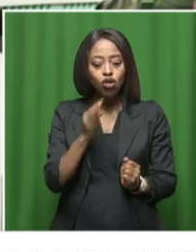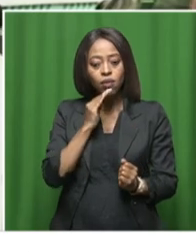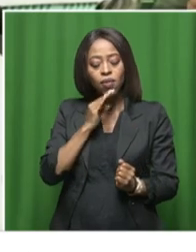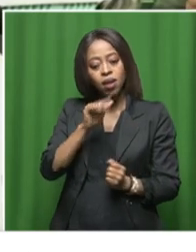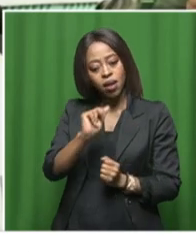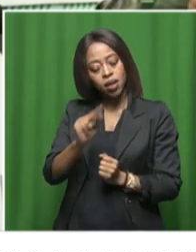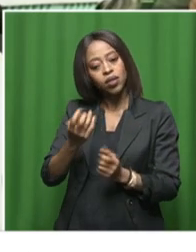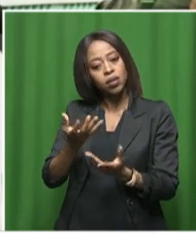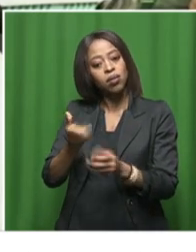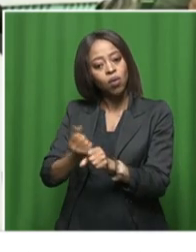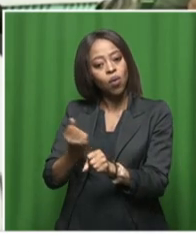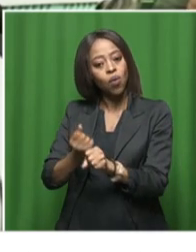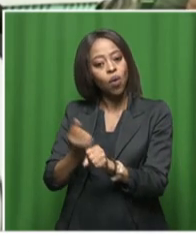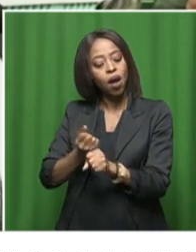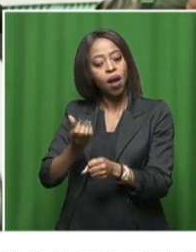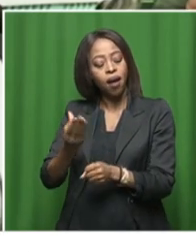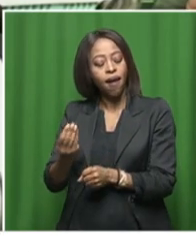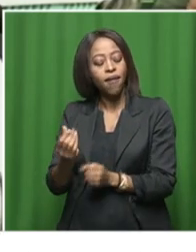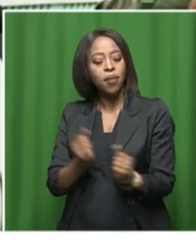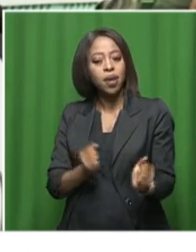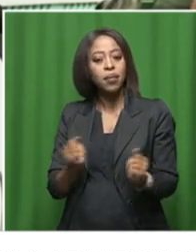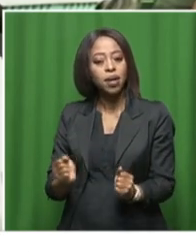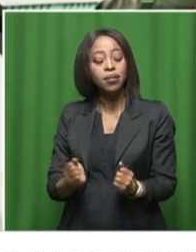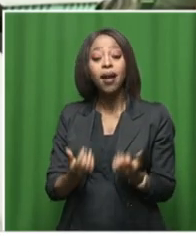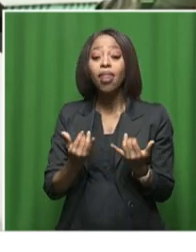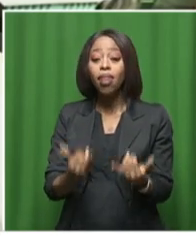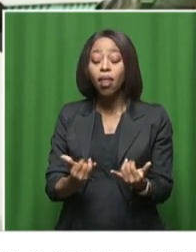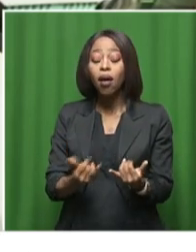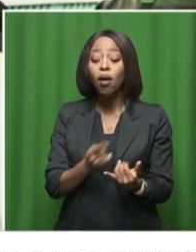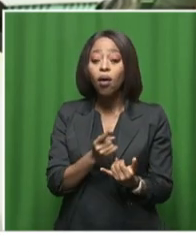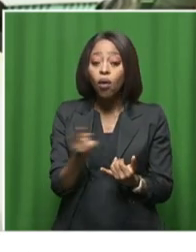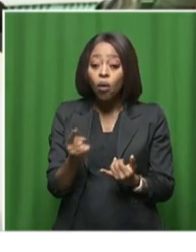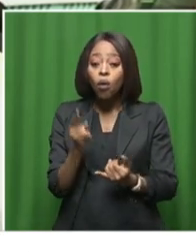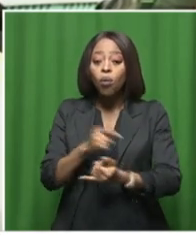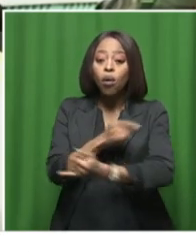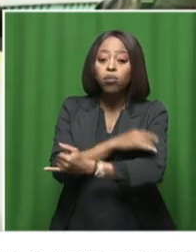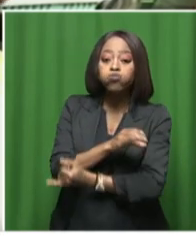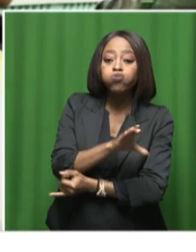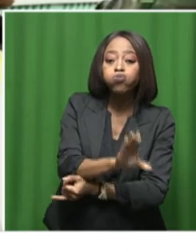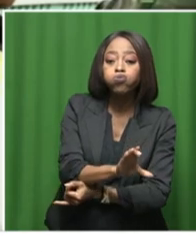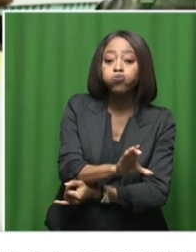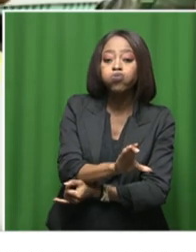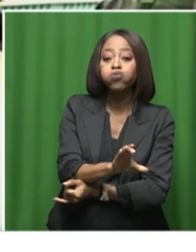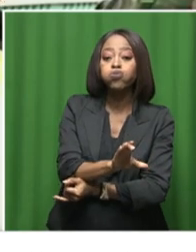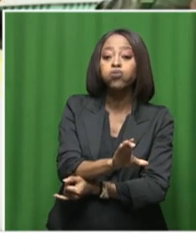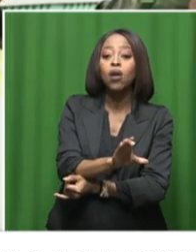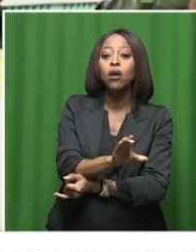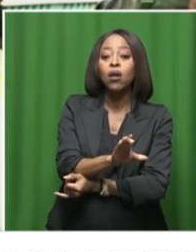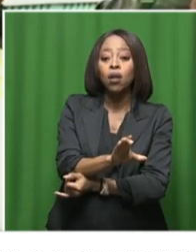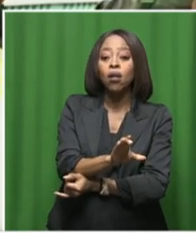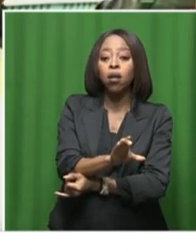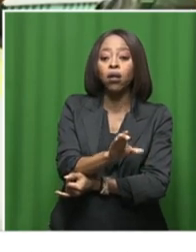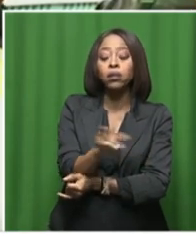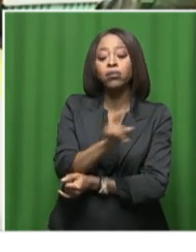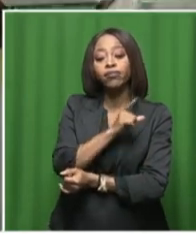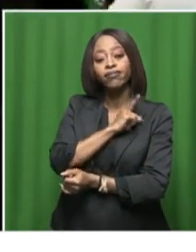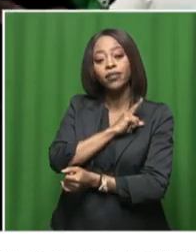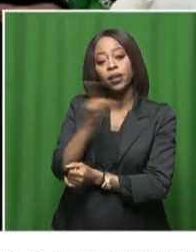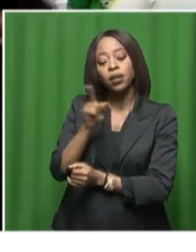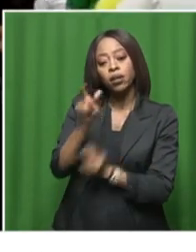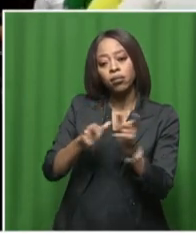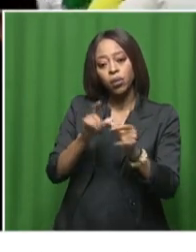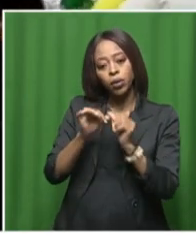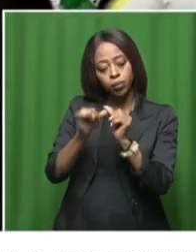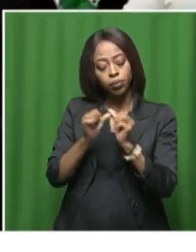my role, as I said to the young people, would be we must hand over that machinery, that instrument, so that our people can